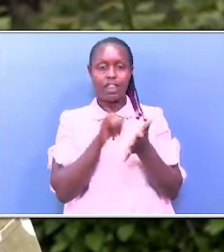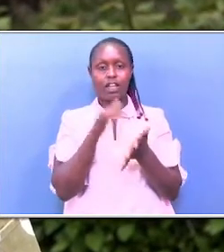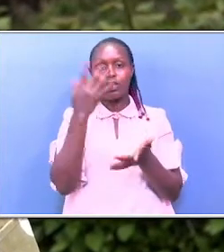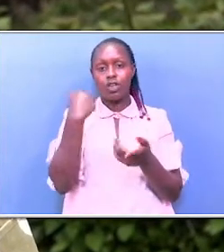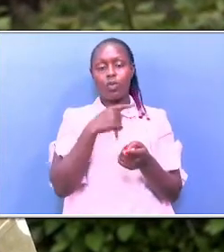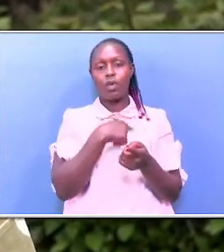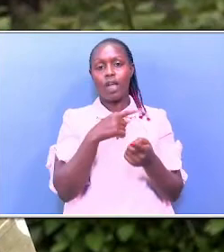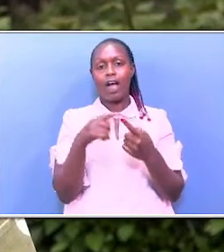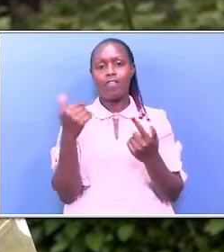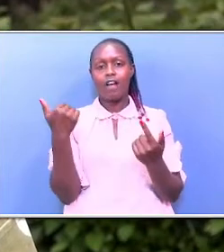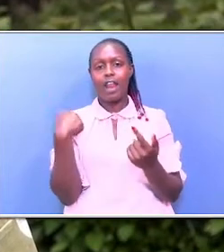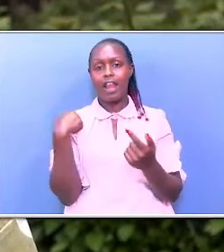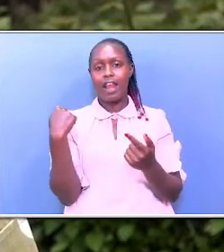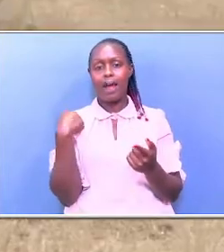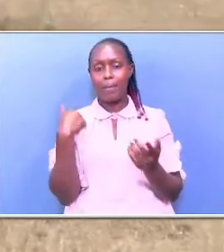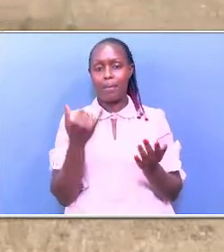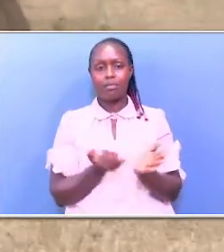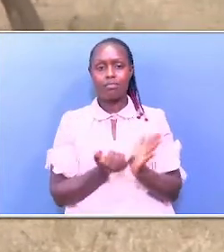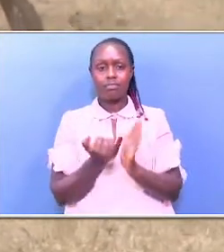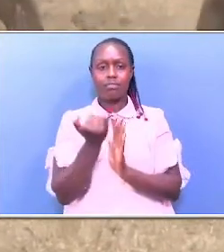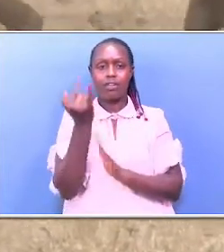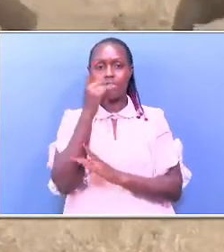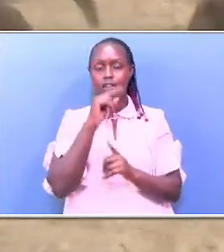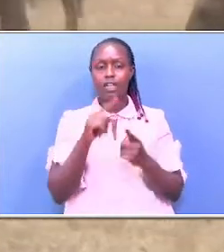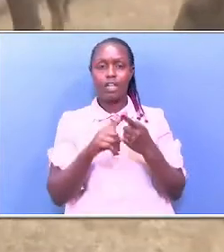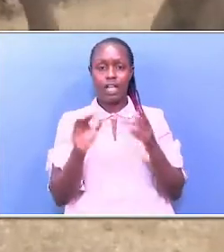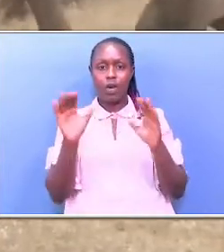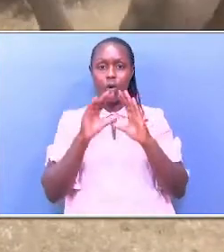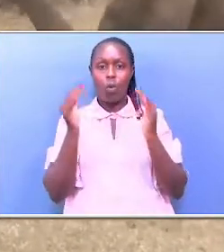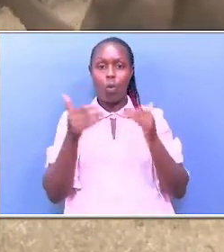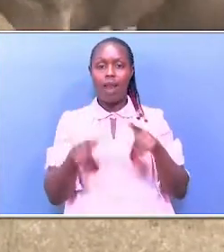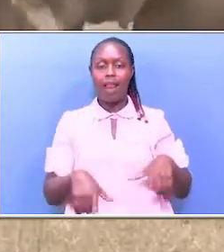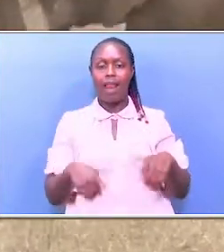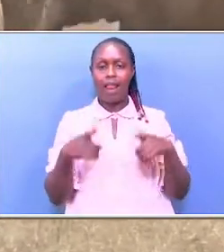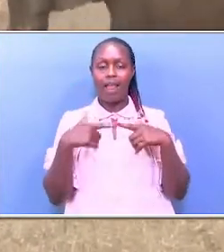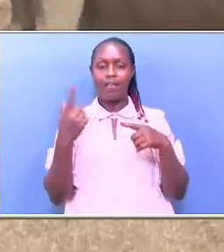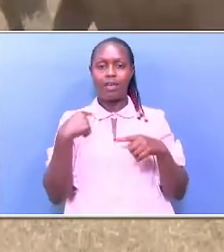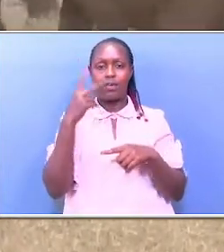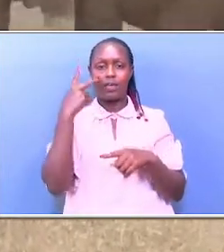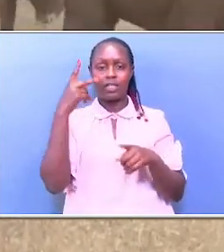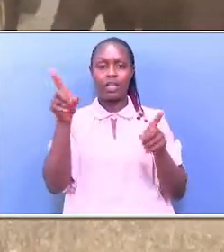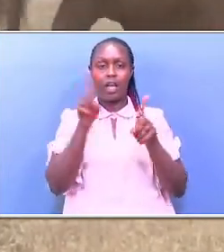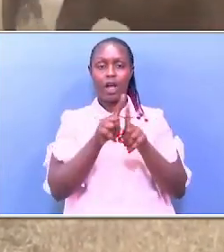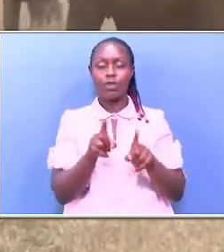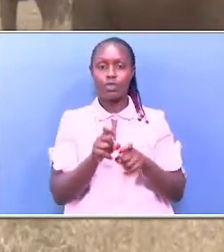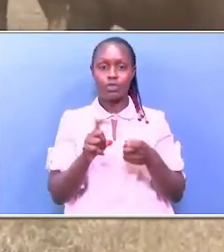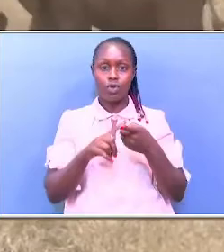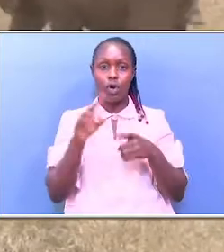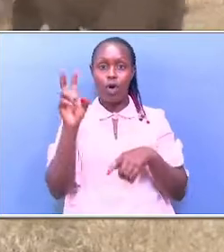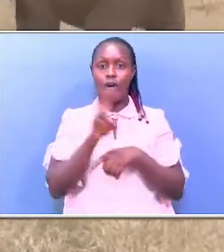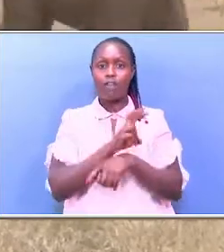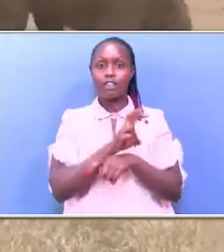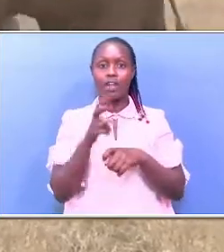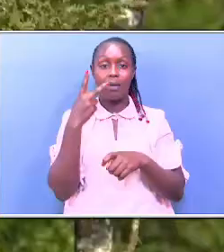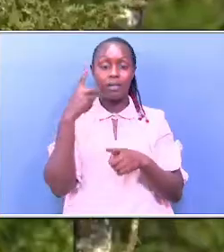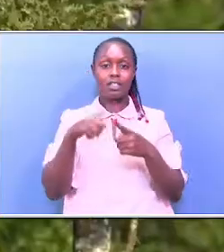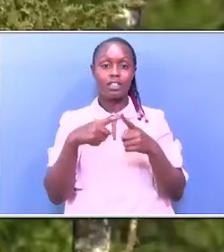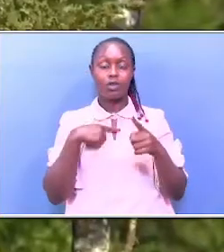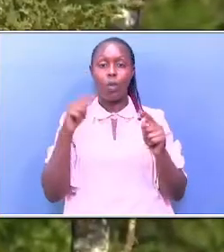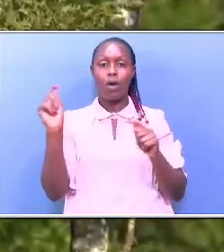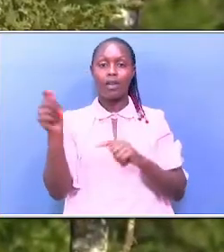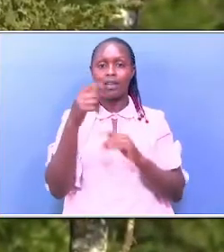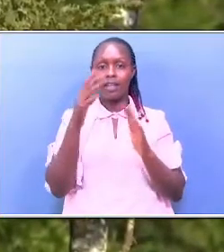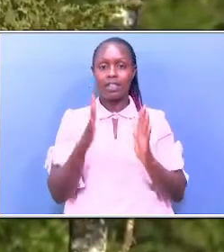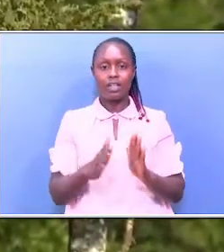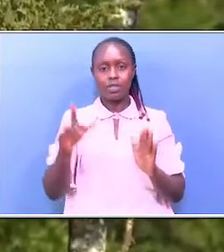of population in wildlife. In protecting the endangered species, conservationists have called on Kenyans and